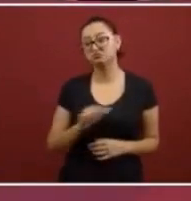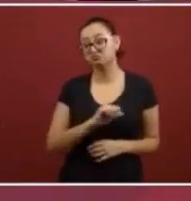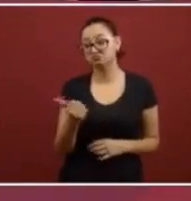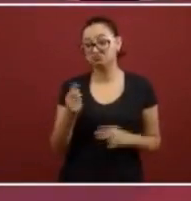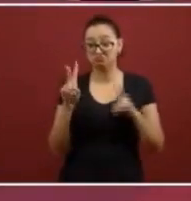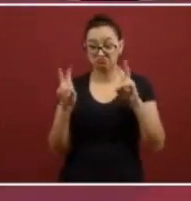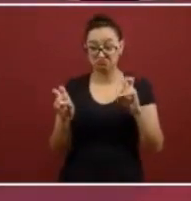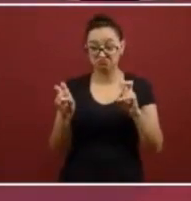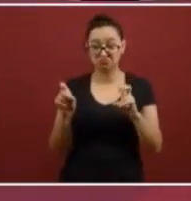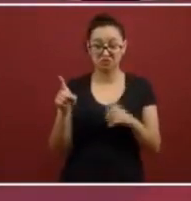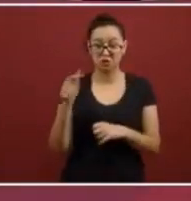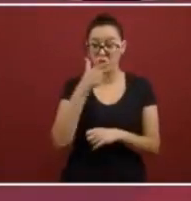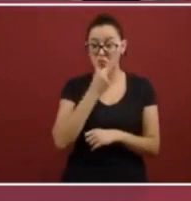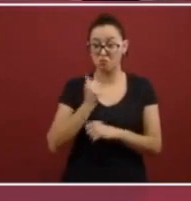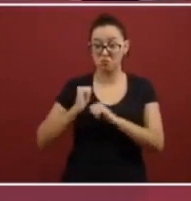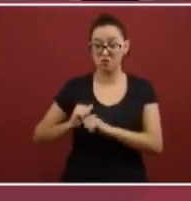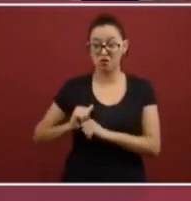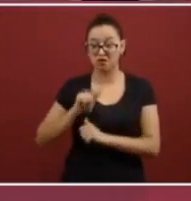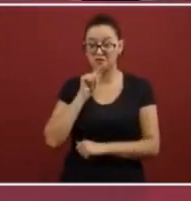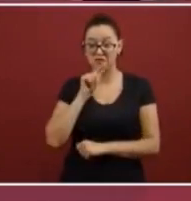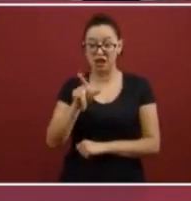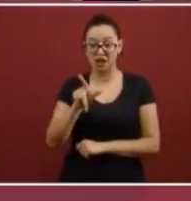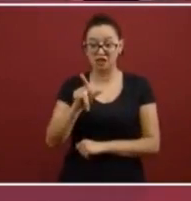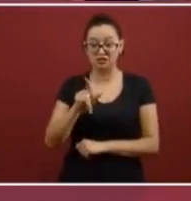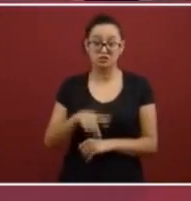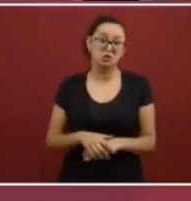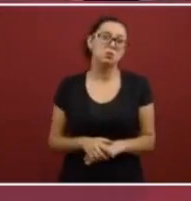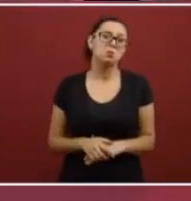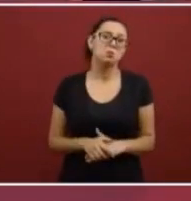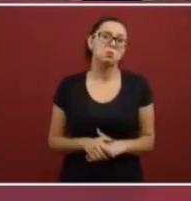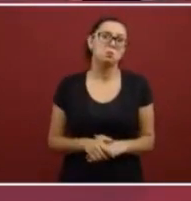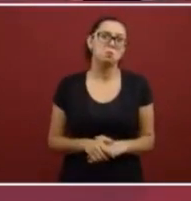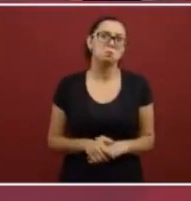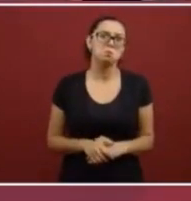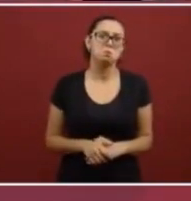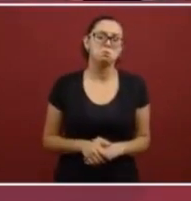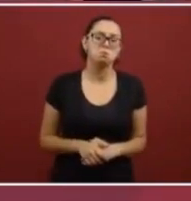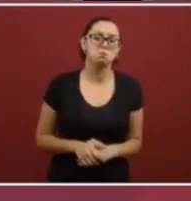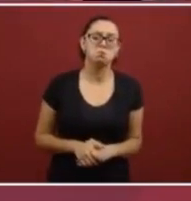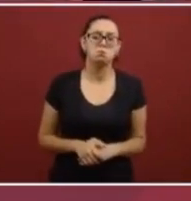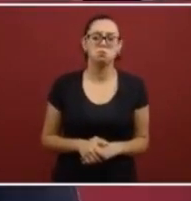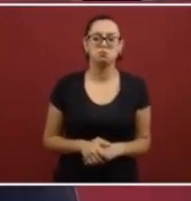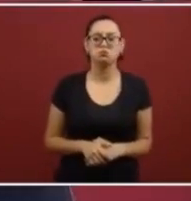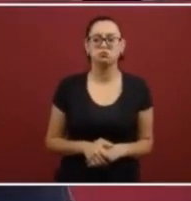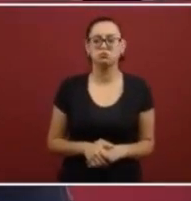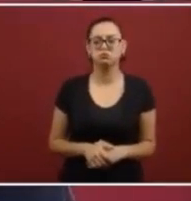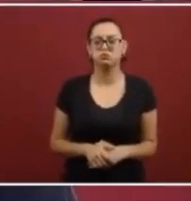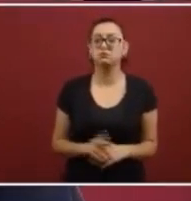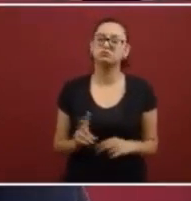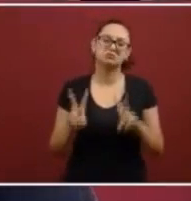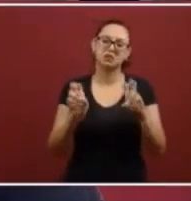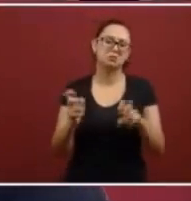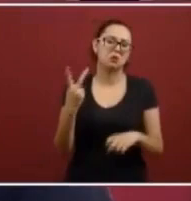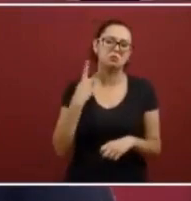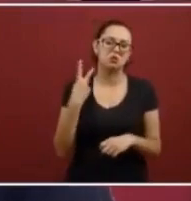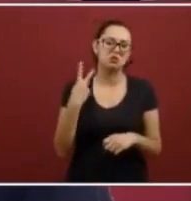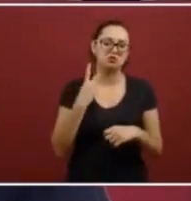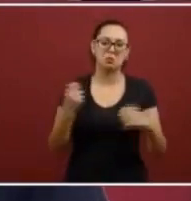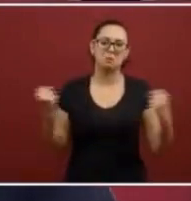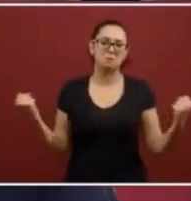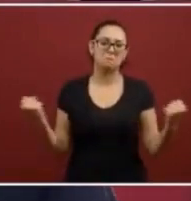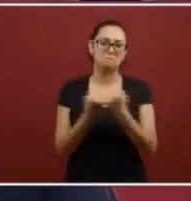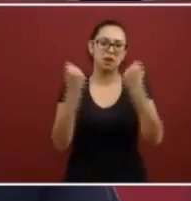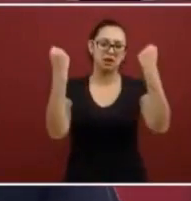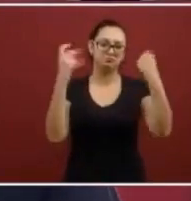Calderon pues, wrote him. es parte de He says this is una all part of confrontación política Of que a